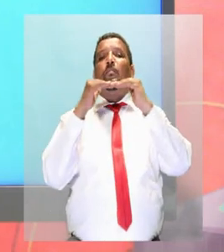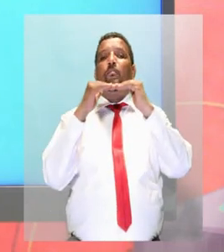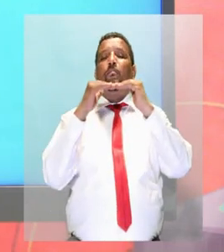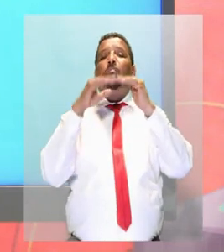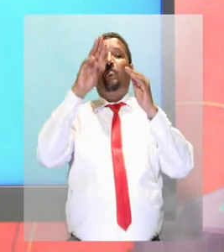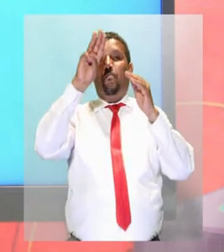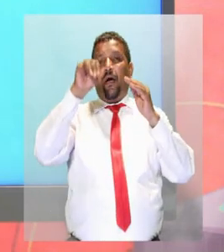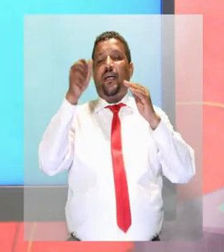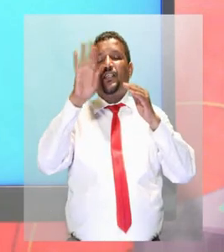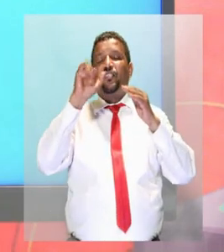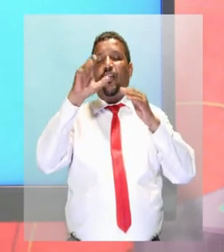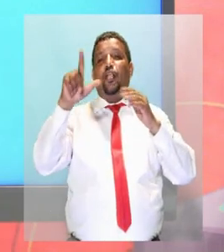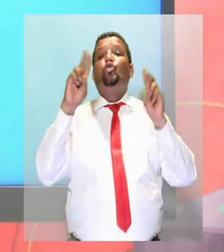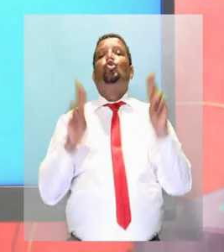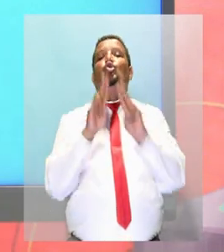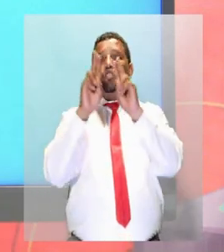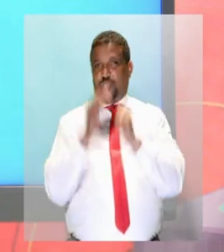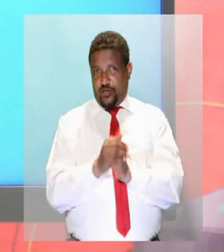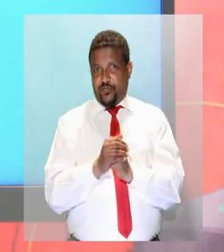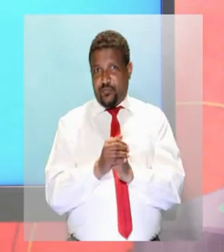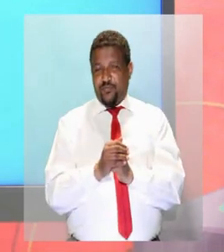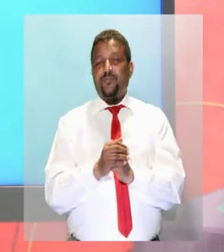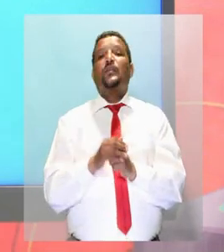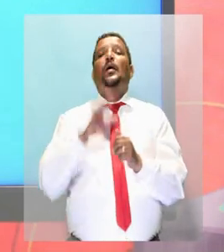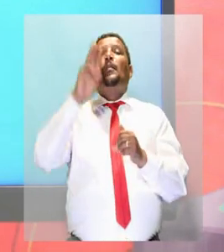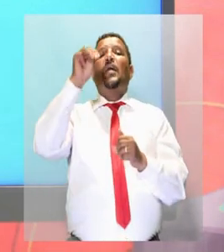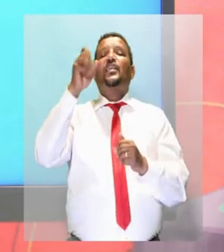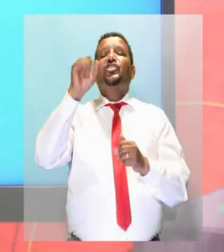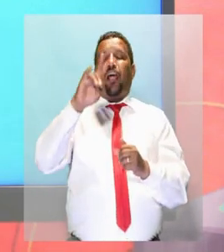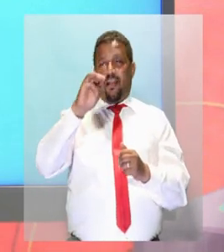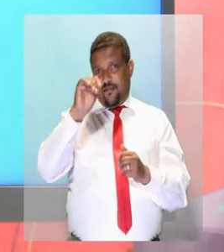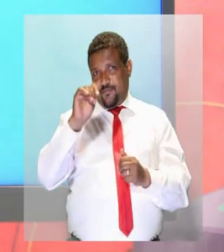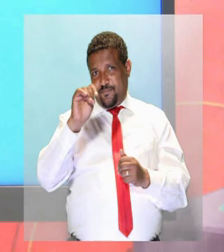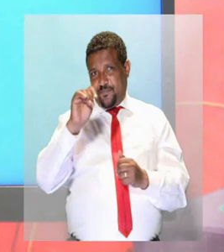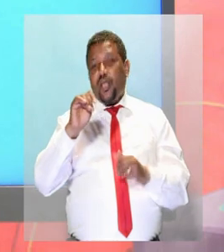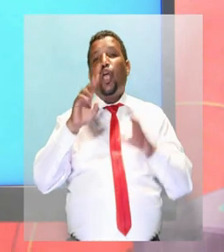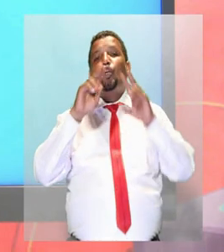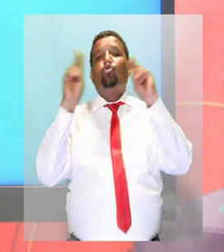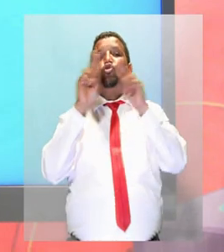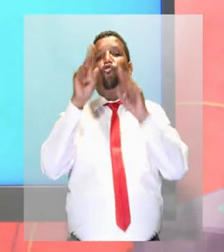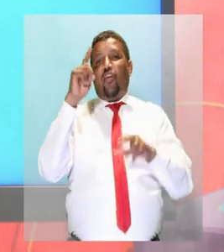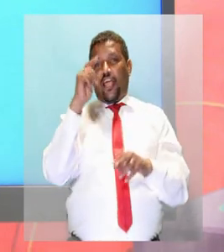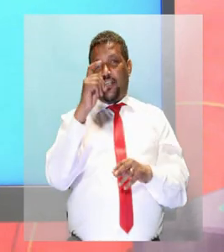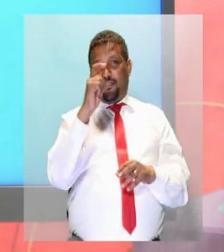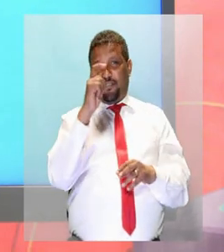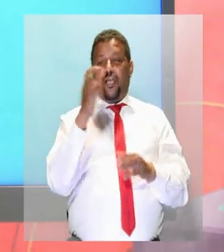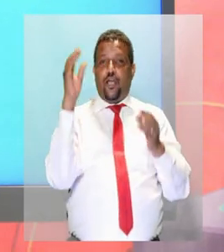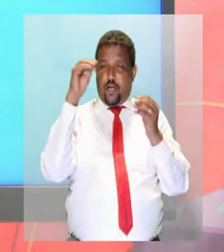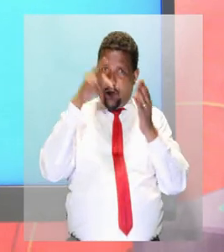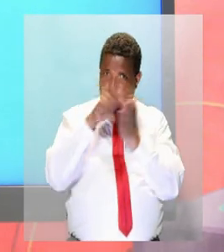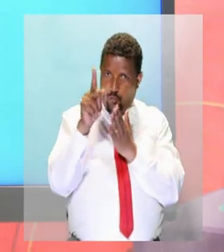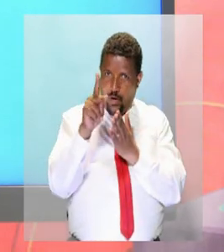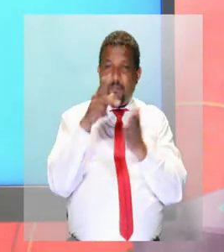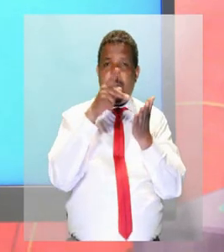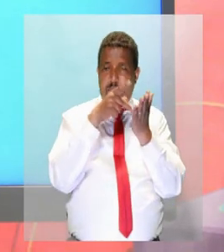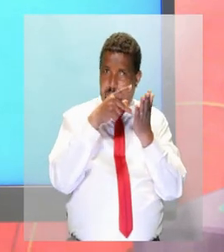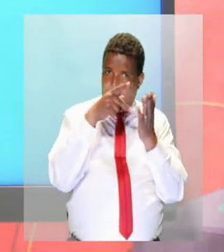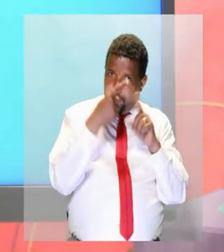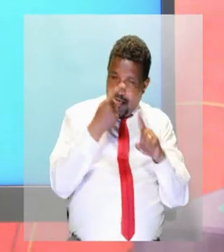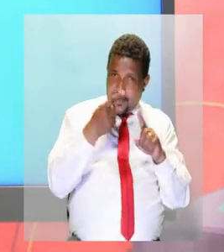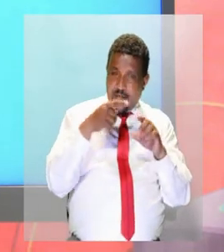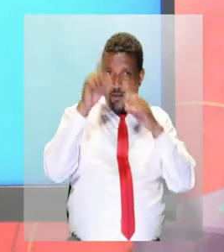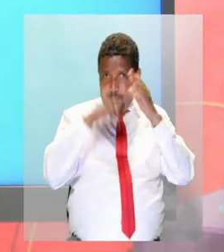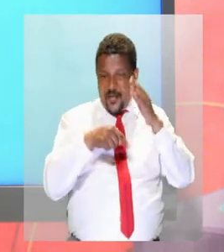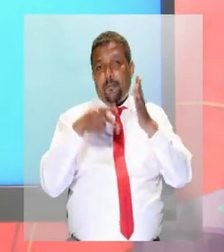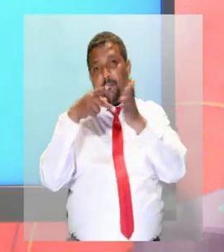utility. That means if the marginal utility of X per price of X is equals to the marginal utility of Y per price of